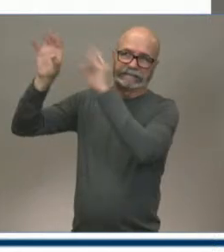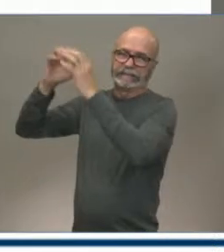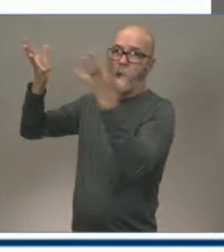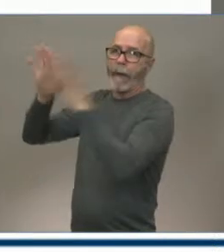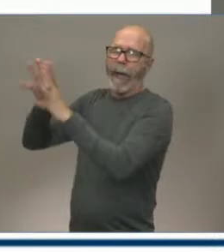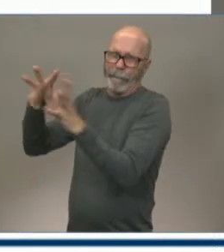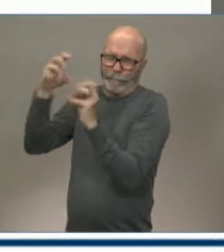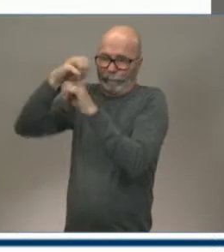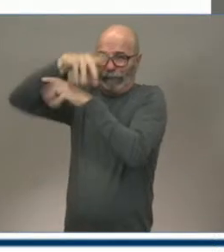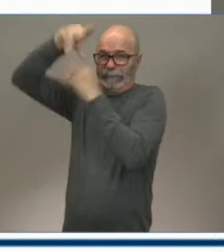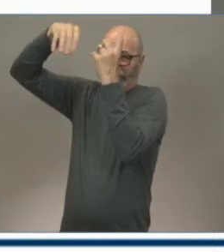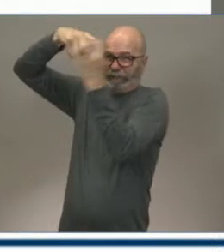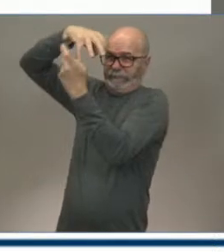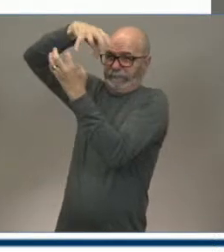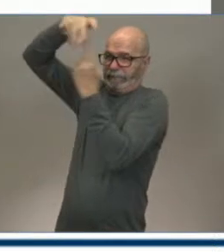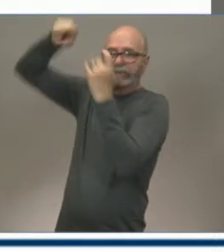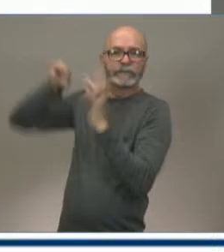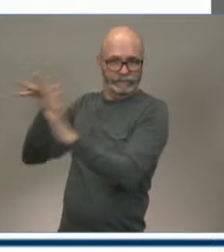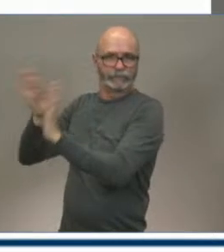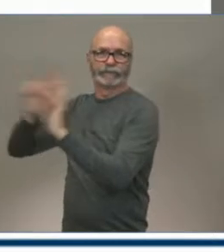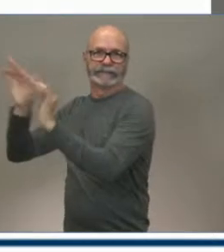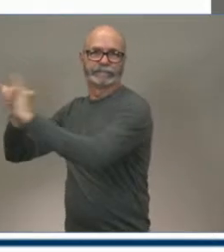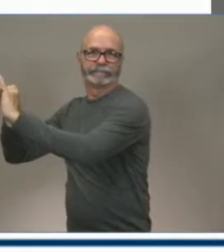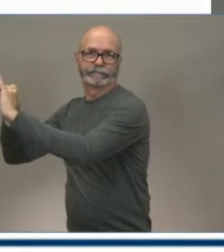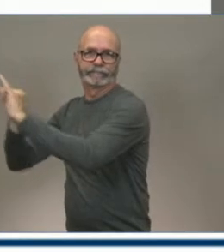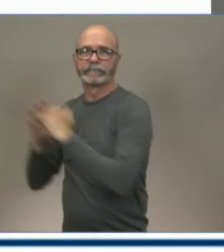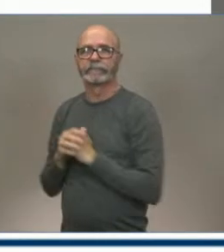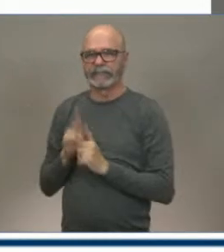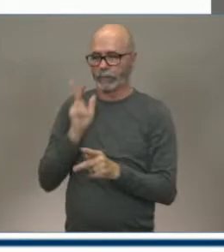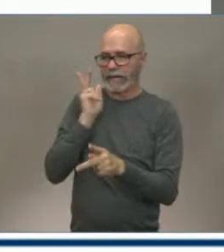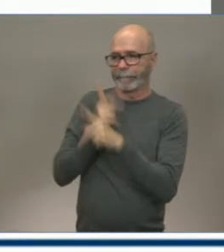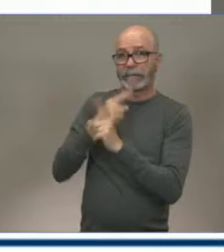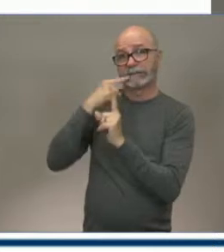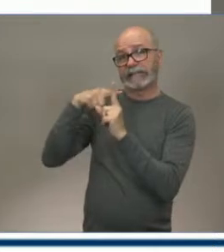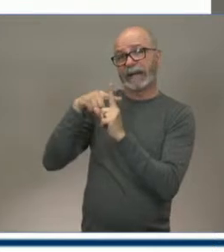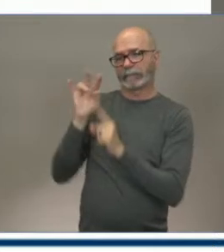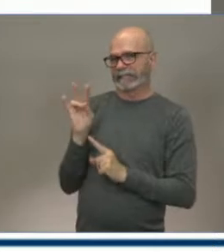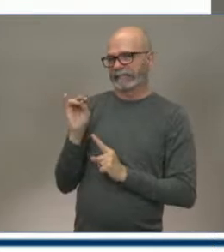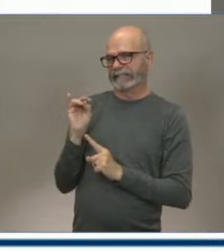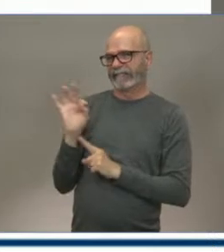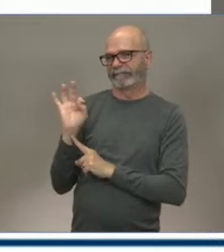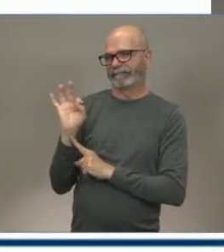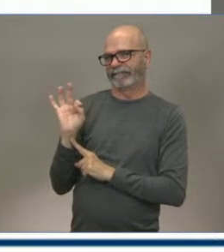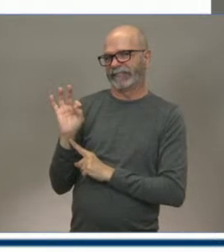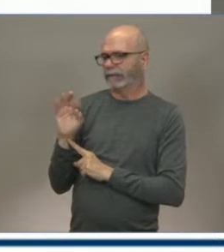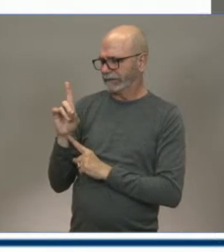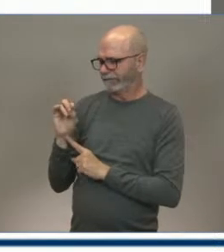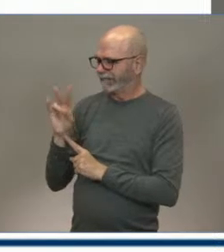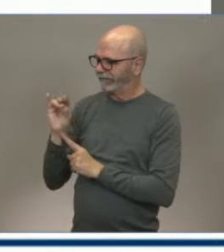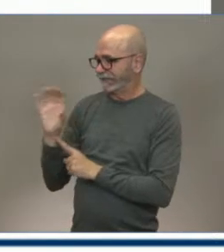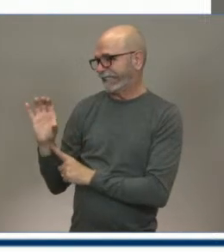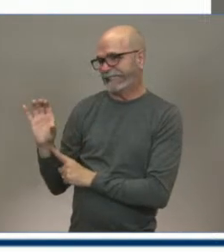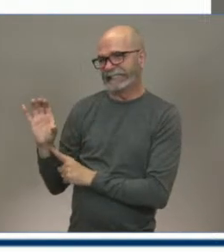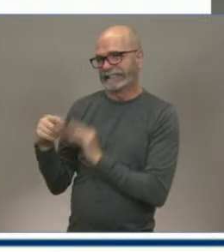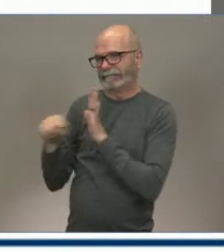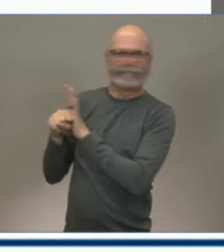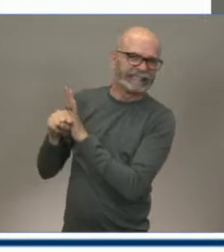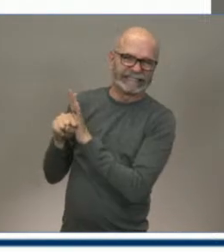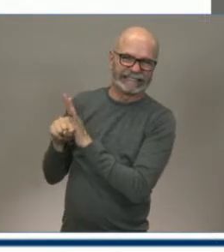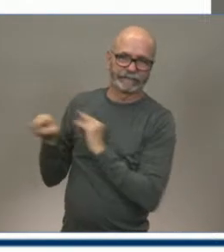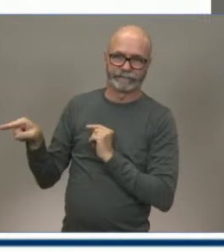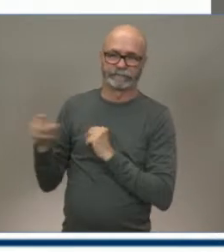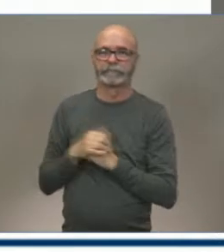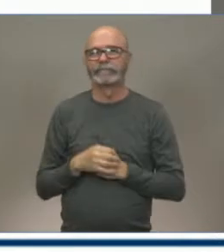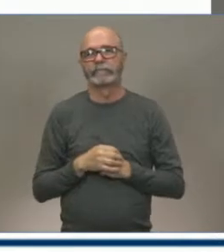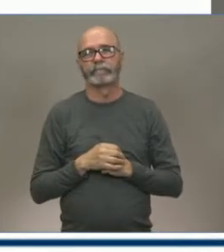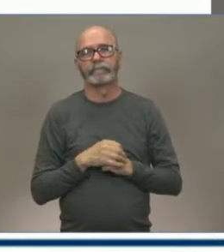the vaccine inside, of course, to maintain the appropriate temperature as it's from our depot in Burnside to the